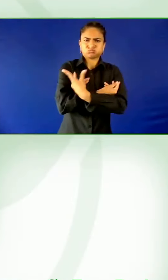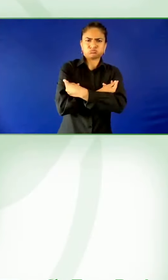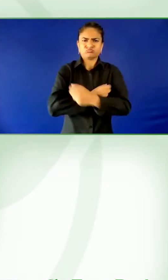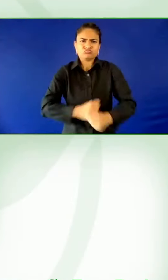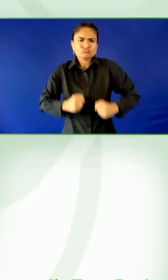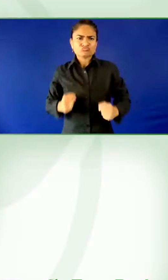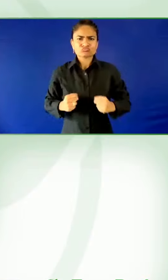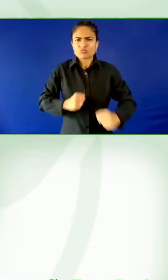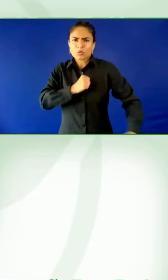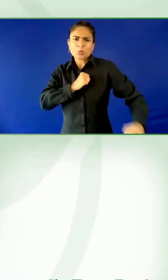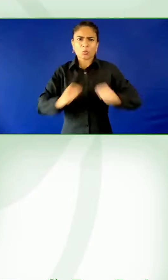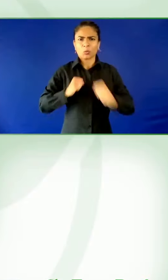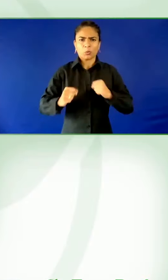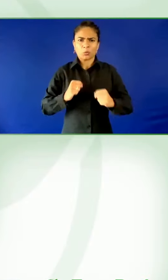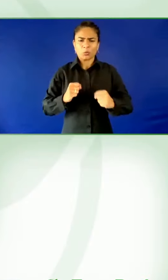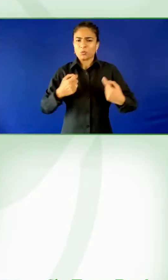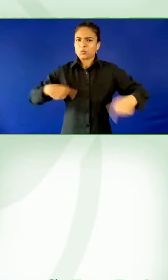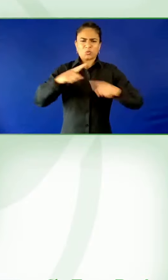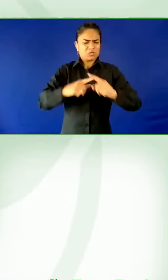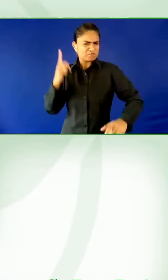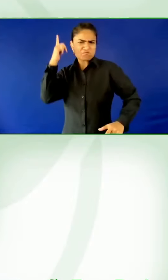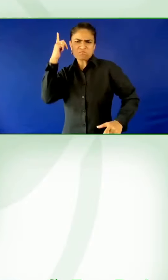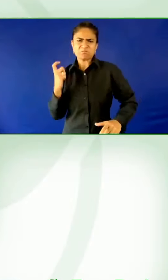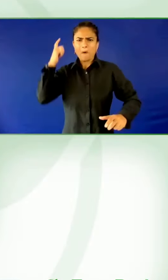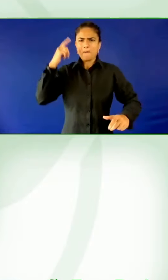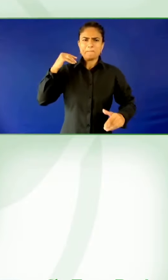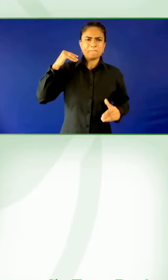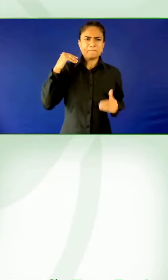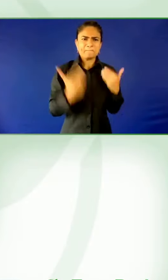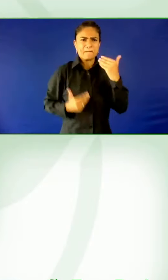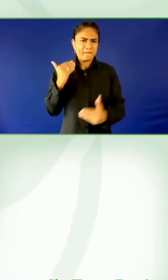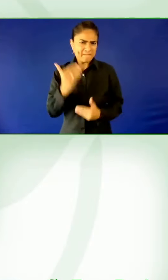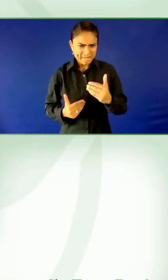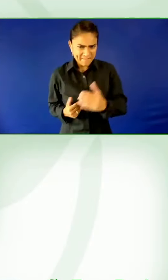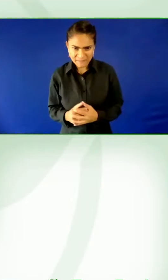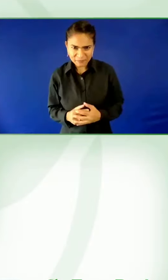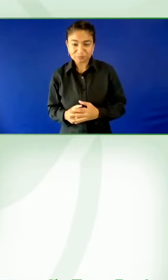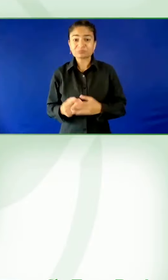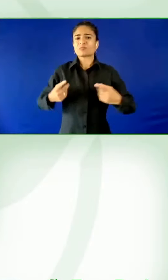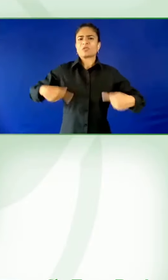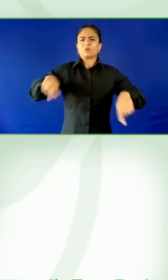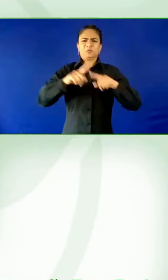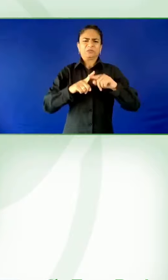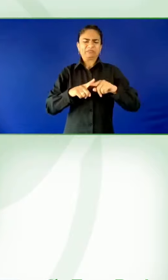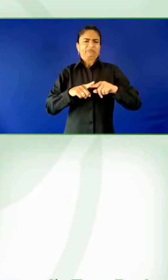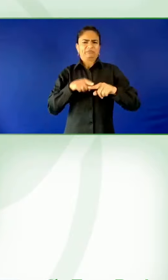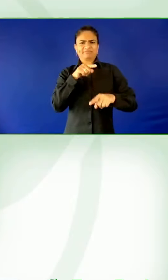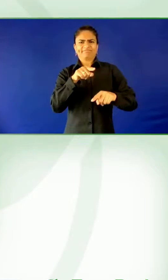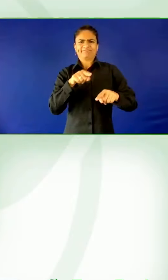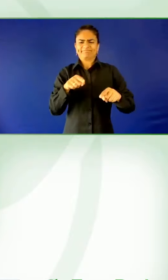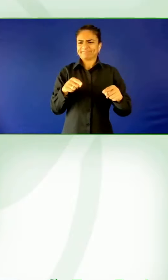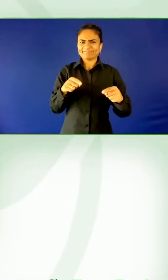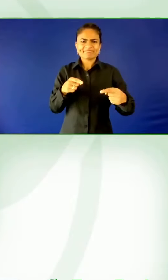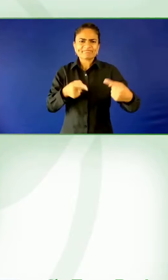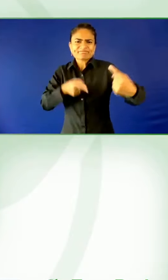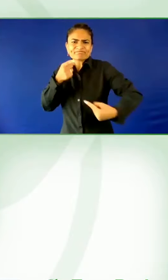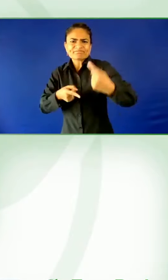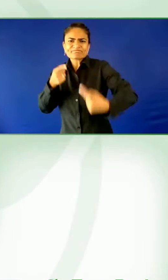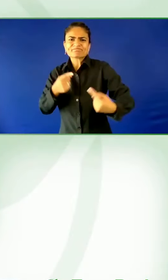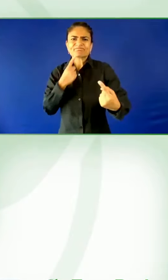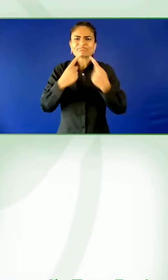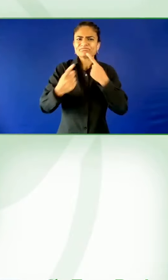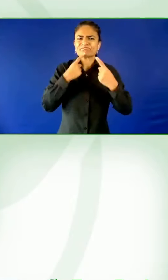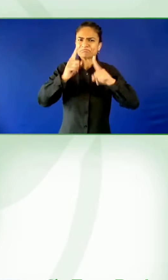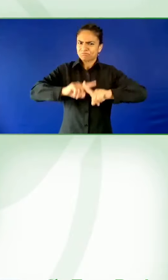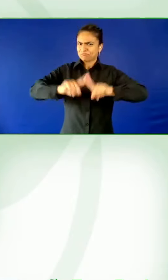off the bat. If you think you're going to come and just sit on your computer, check your emails, or do like my students do and just sit on their